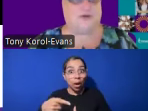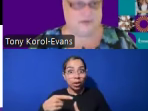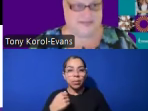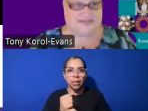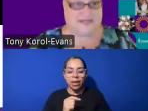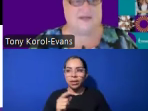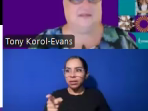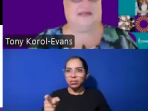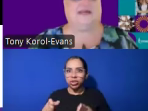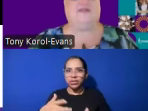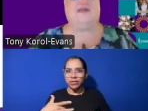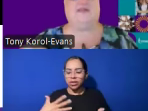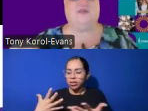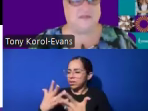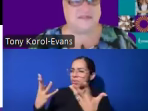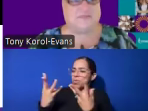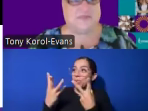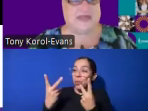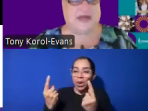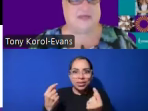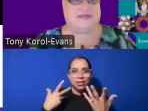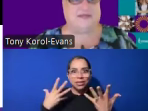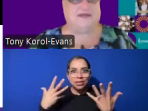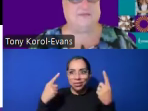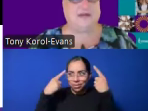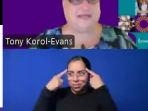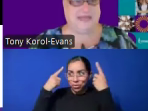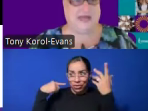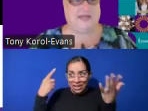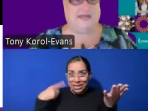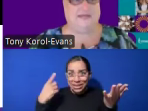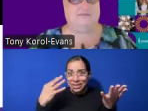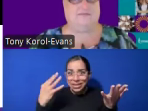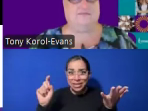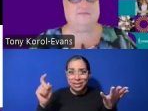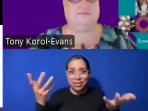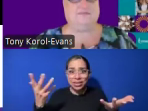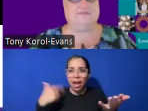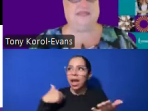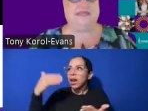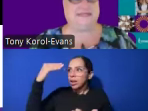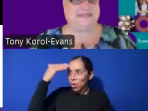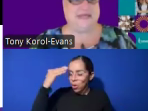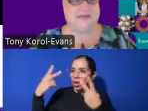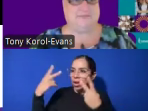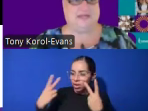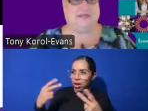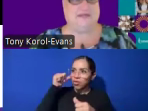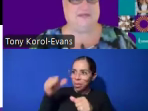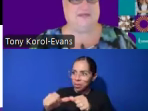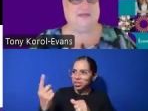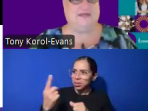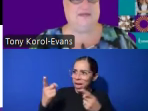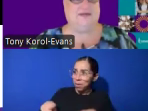going crazy, like they know something happened, but yet it didn't